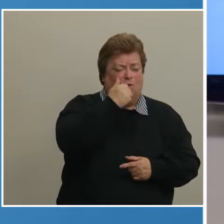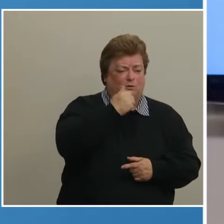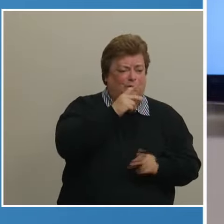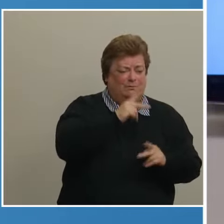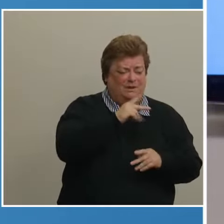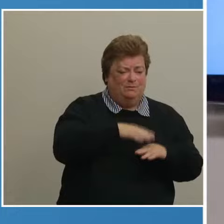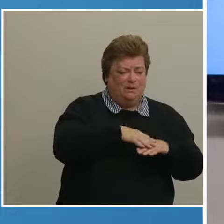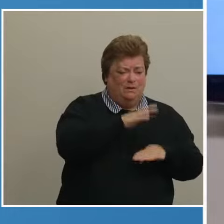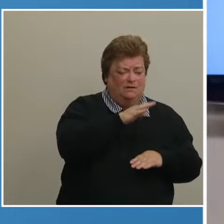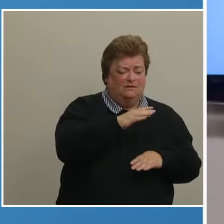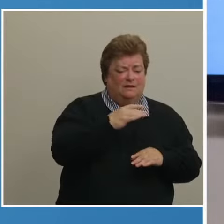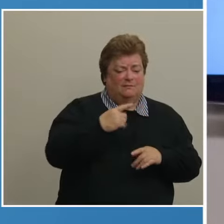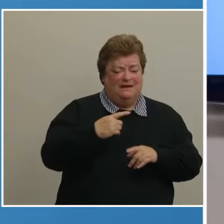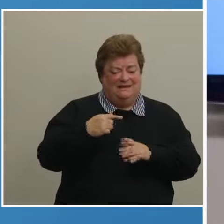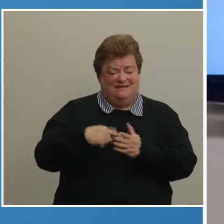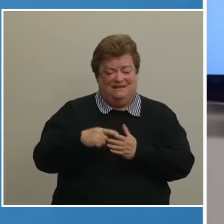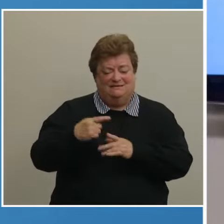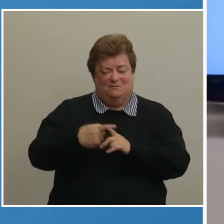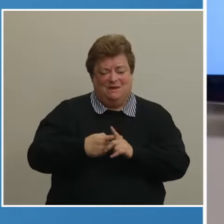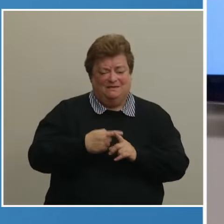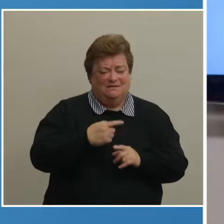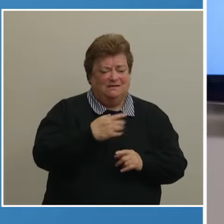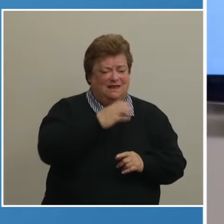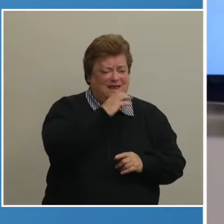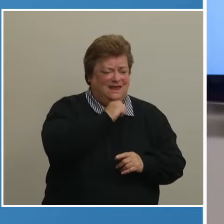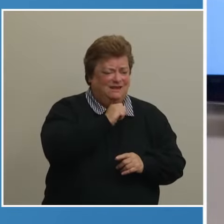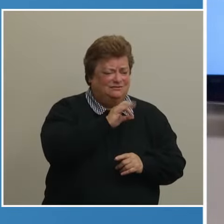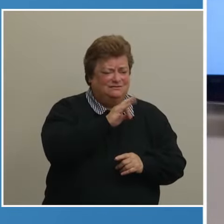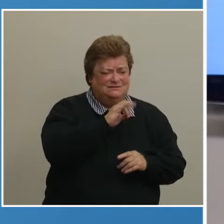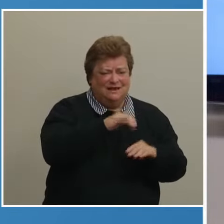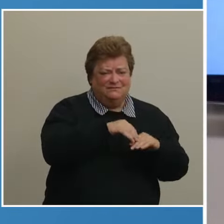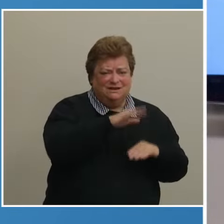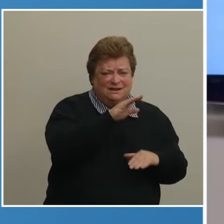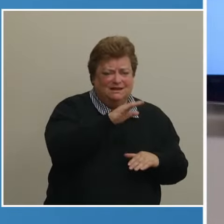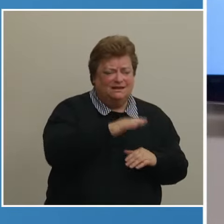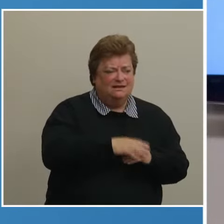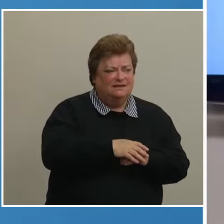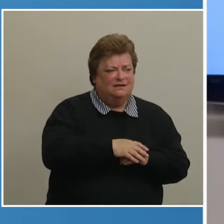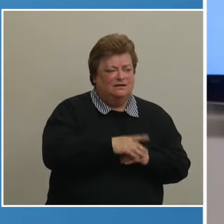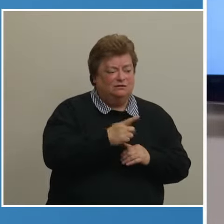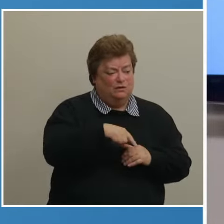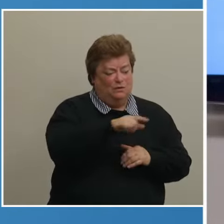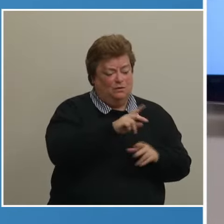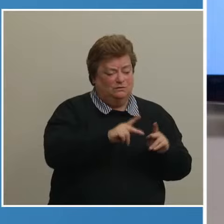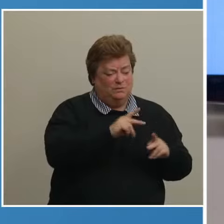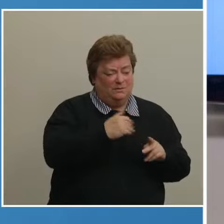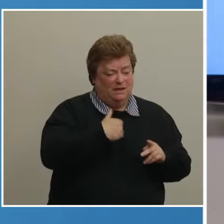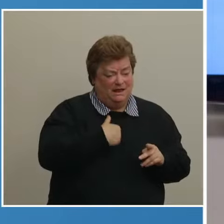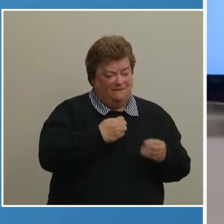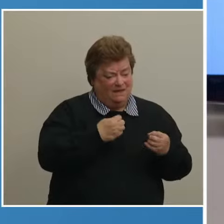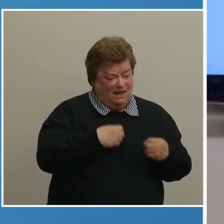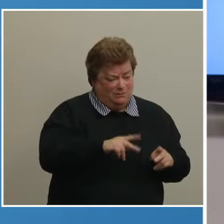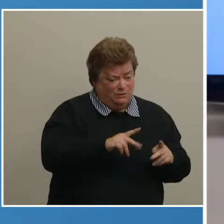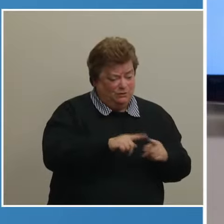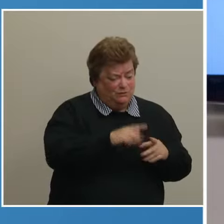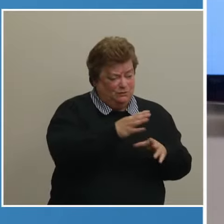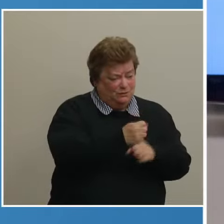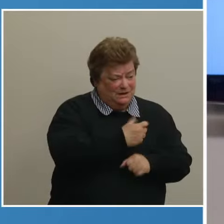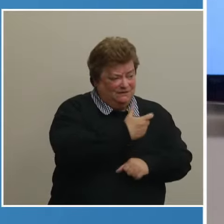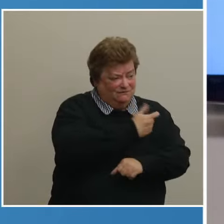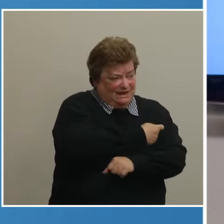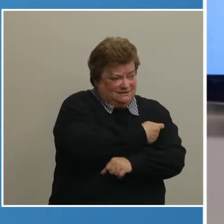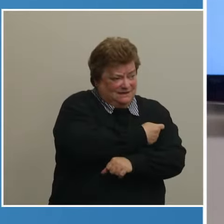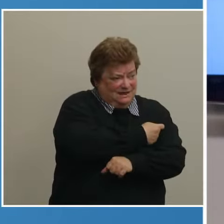60, and the 3 this month, all over 70. So these are people who would have at least had the opportunity to be